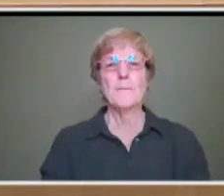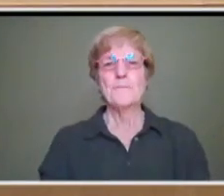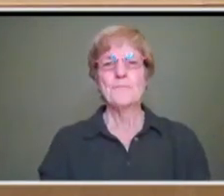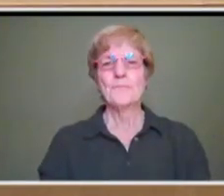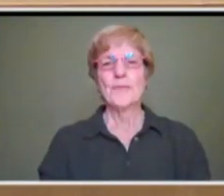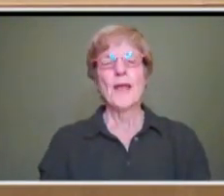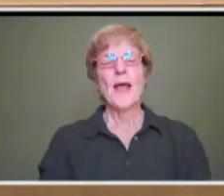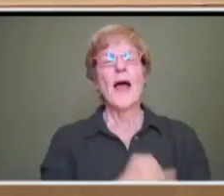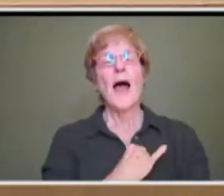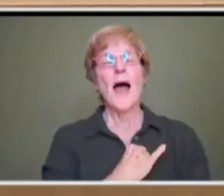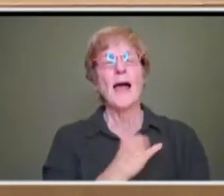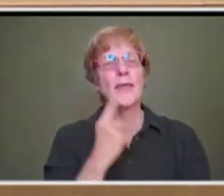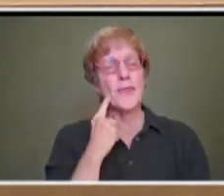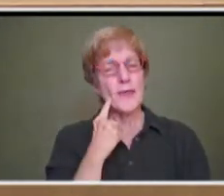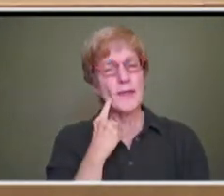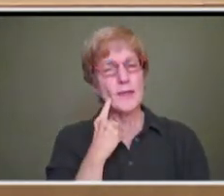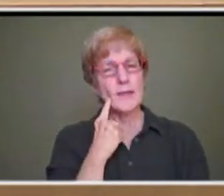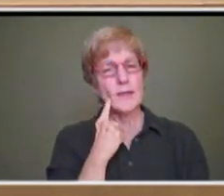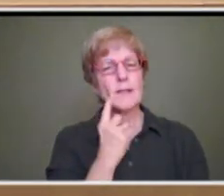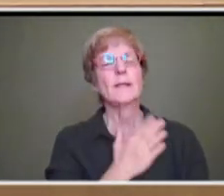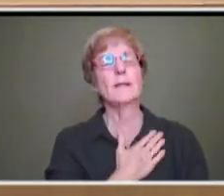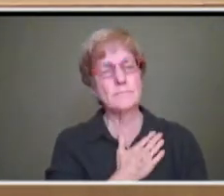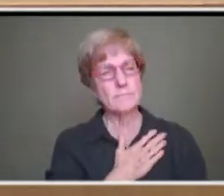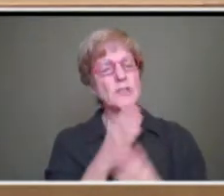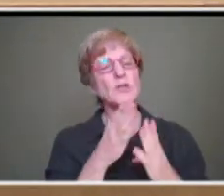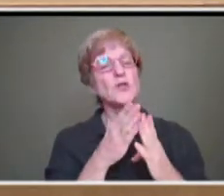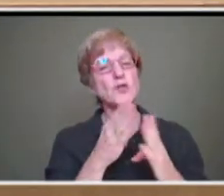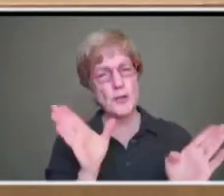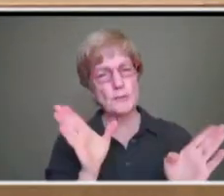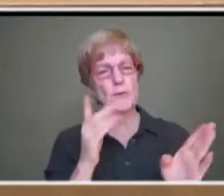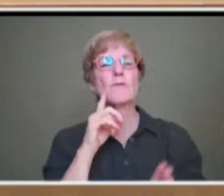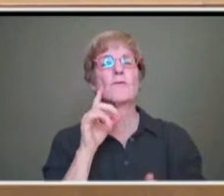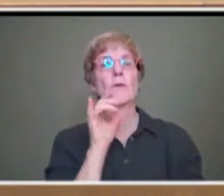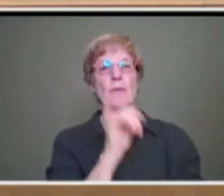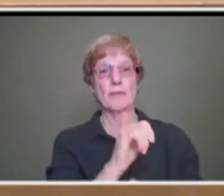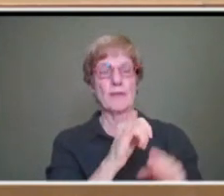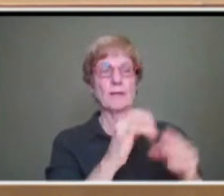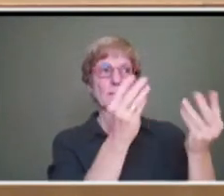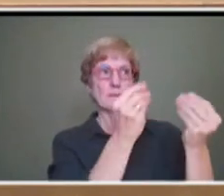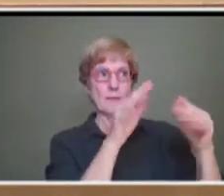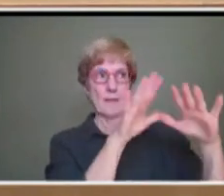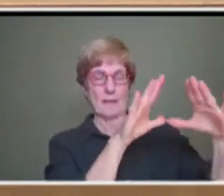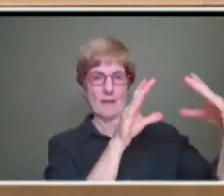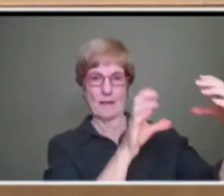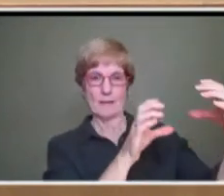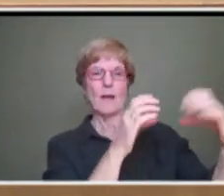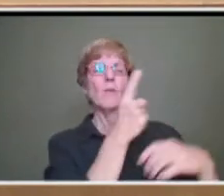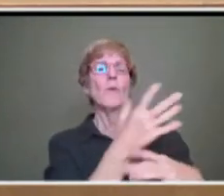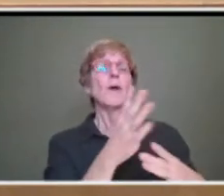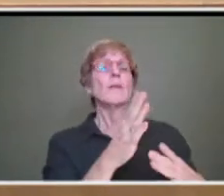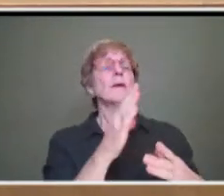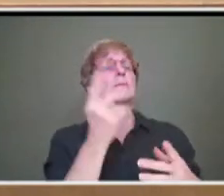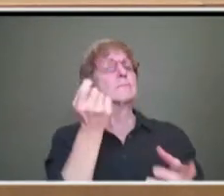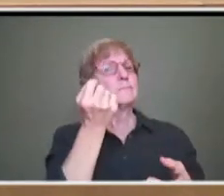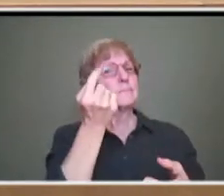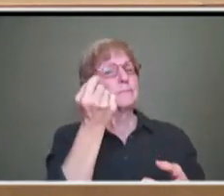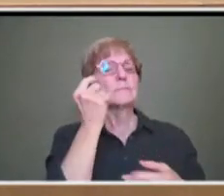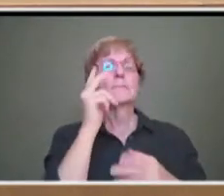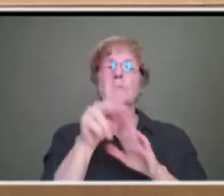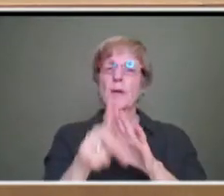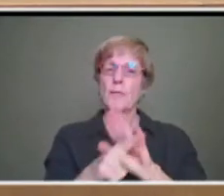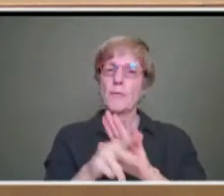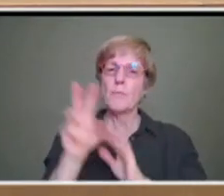I think you know generally speaking particularly for this parcel one of the things that we kind of do understand about the policy